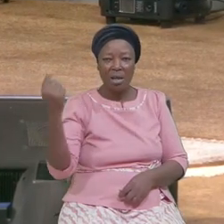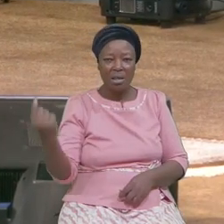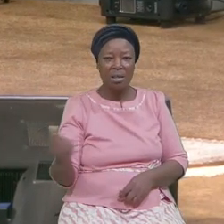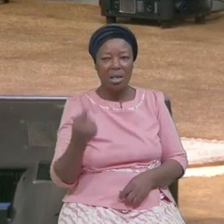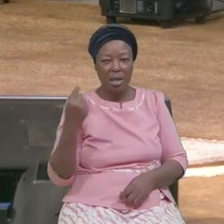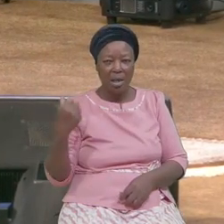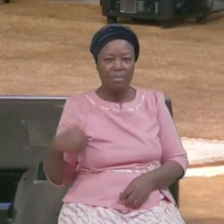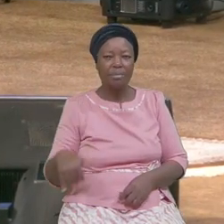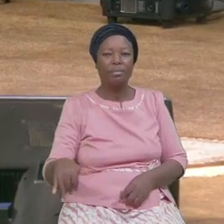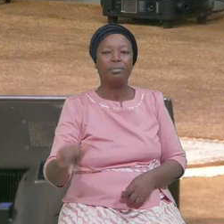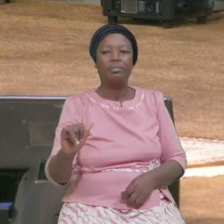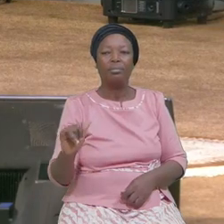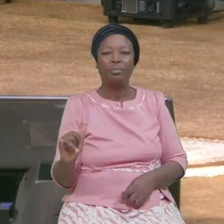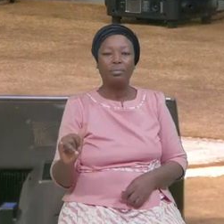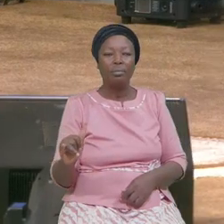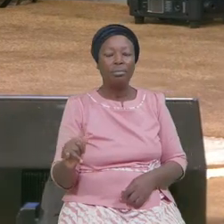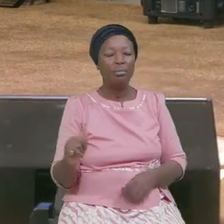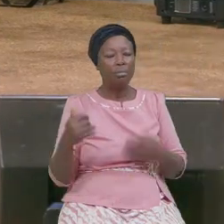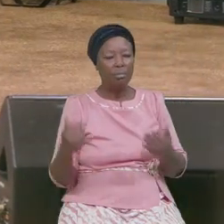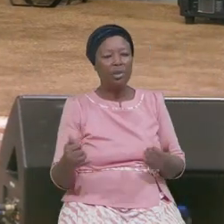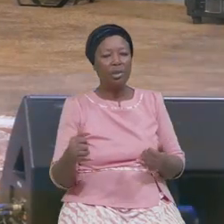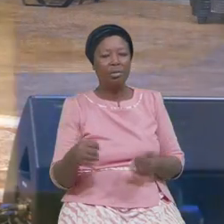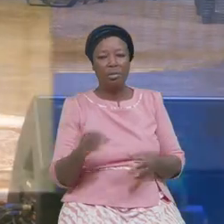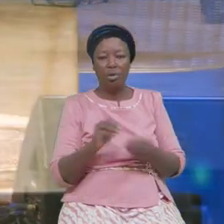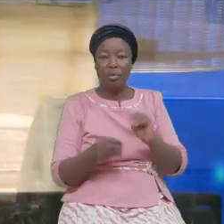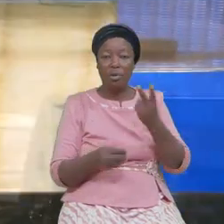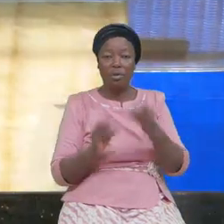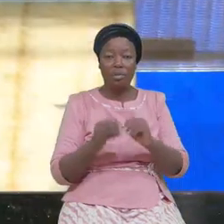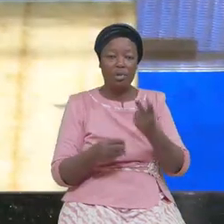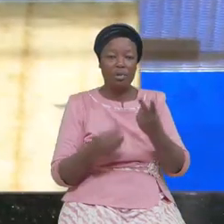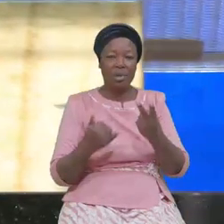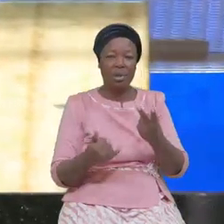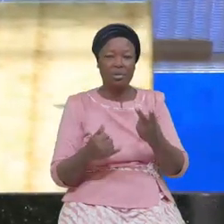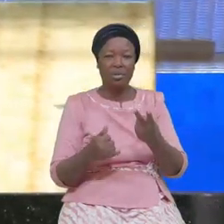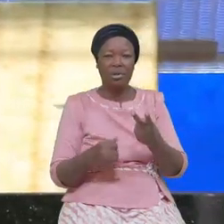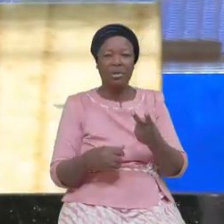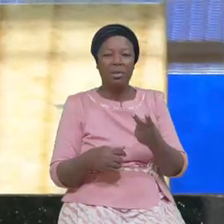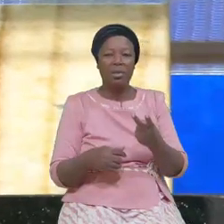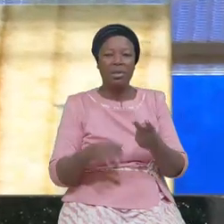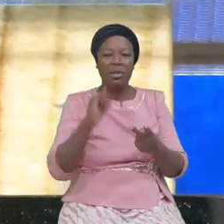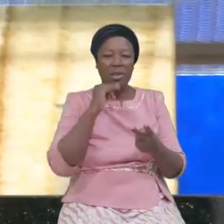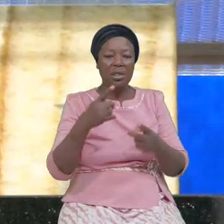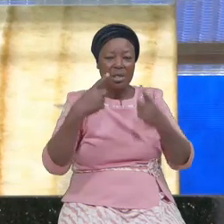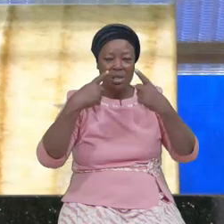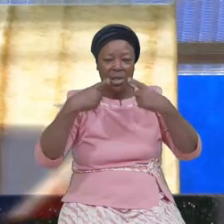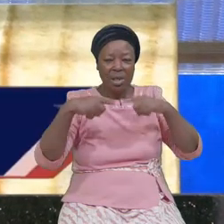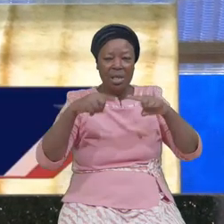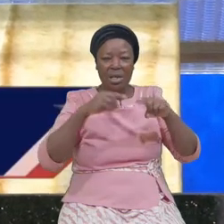are eternal. Well, coming to number two there. Number two there is